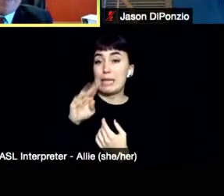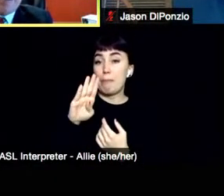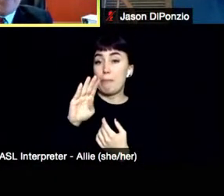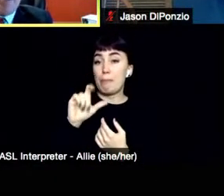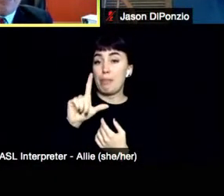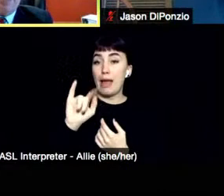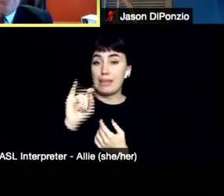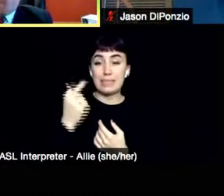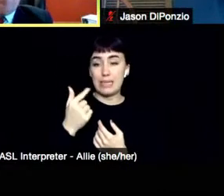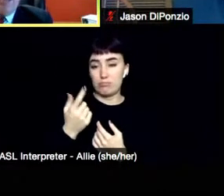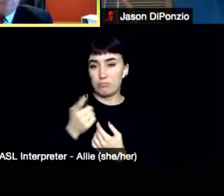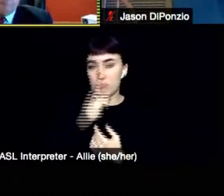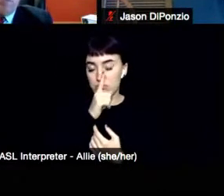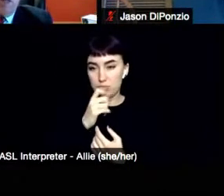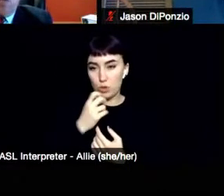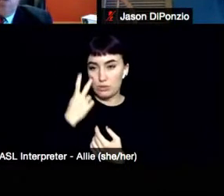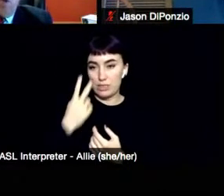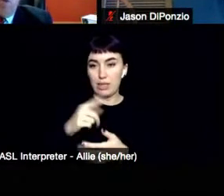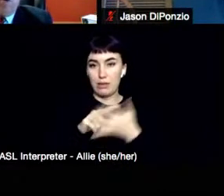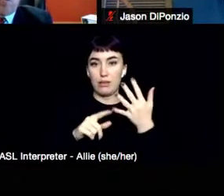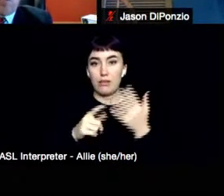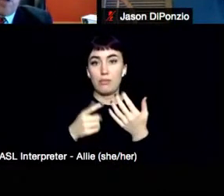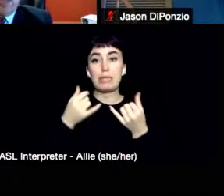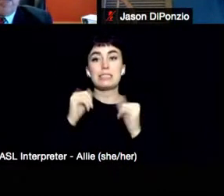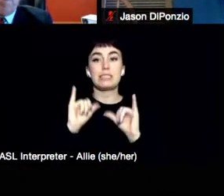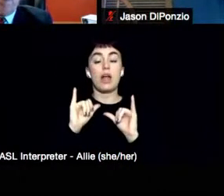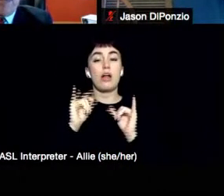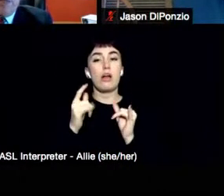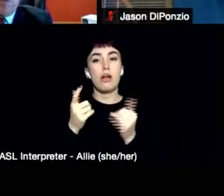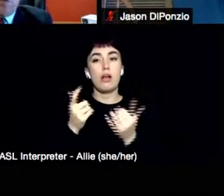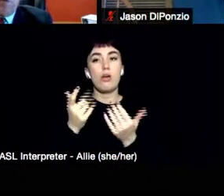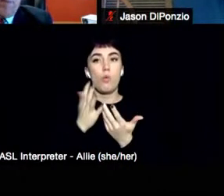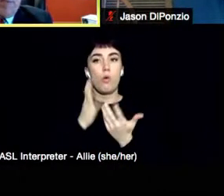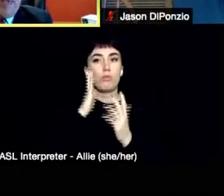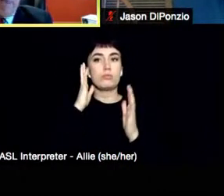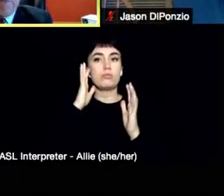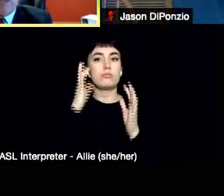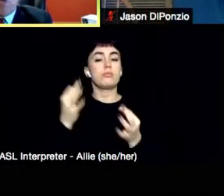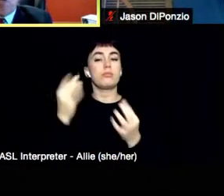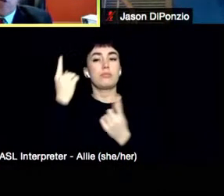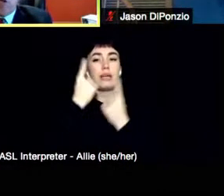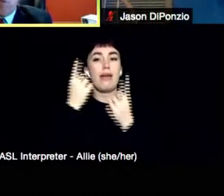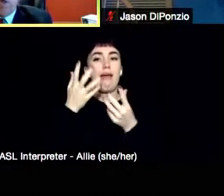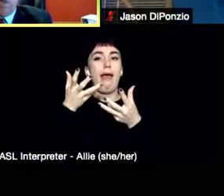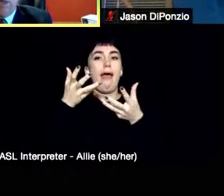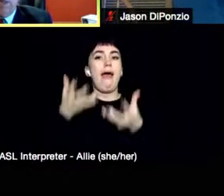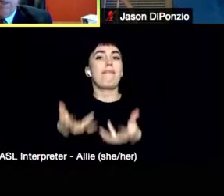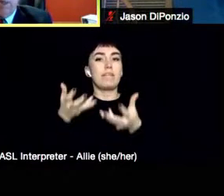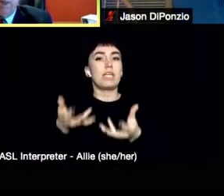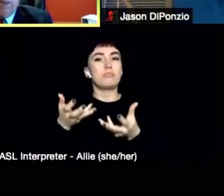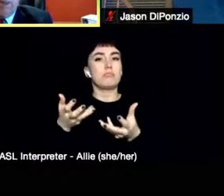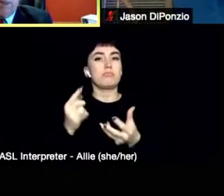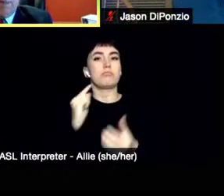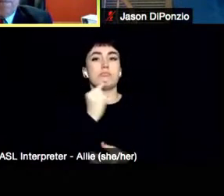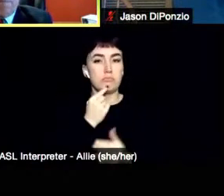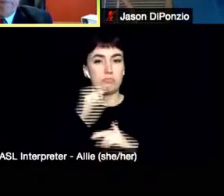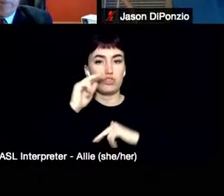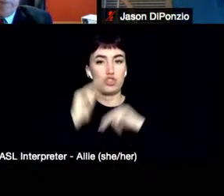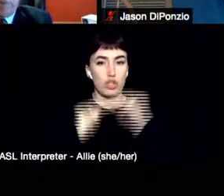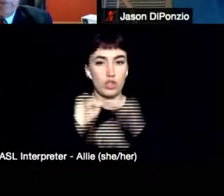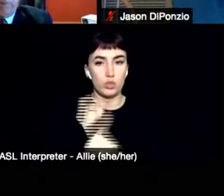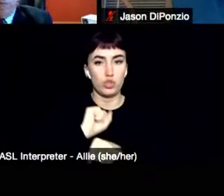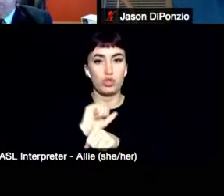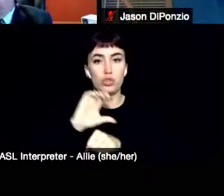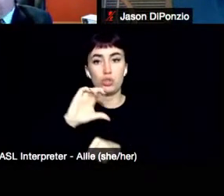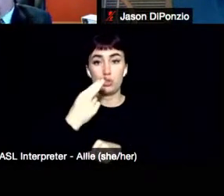see blasting, but still, what would certainly be considered to be heavy construction work. But is